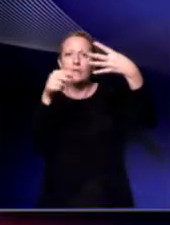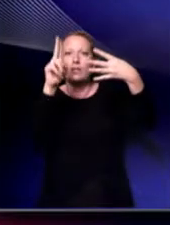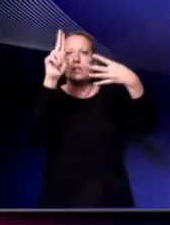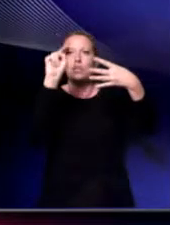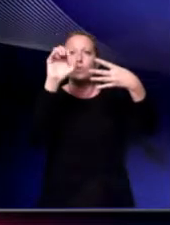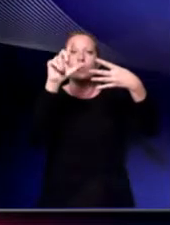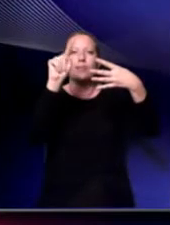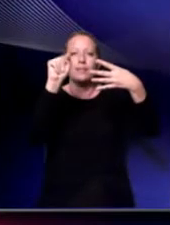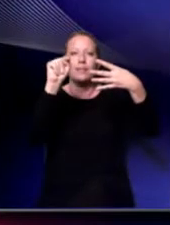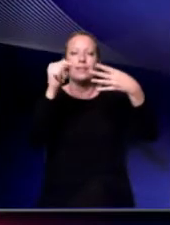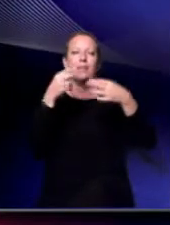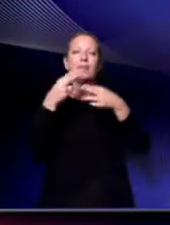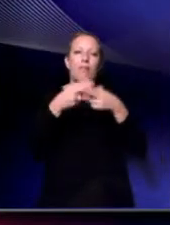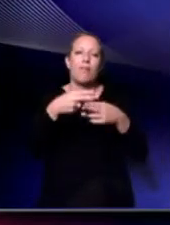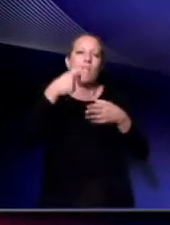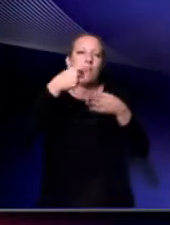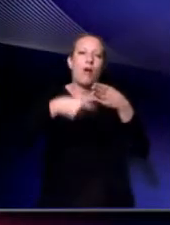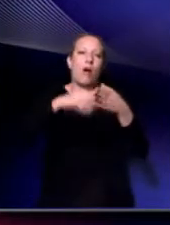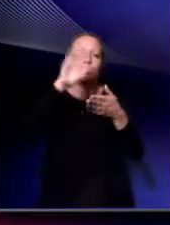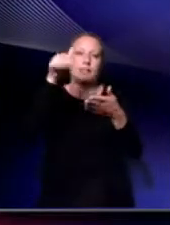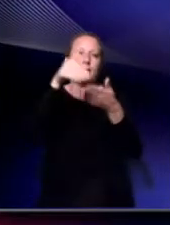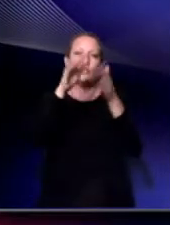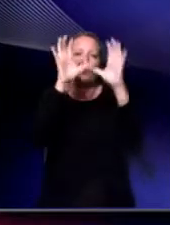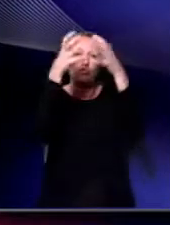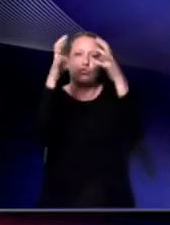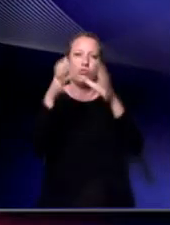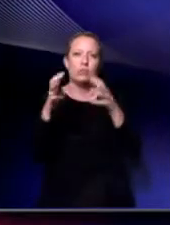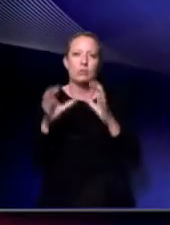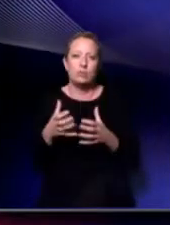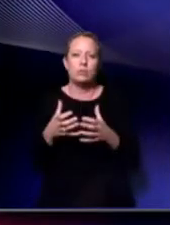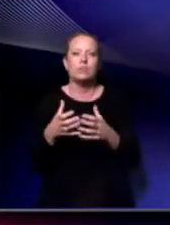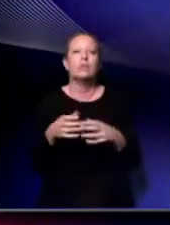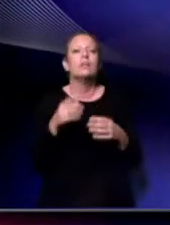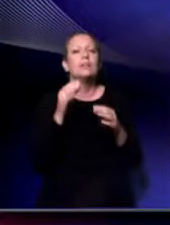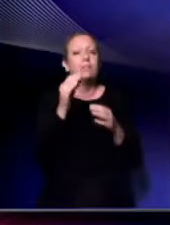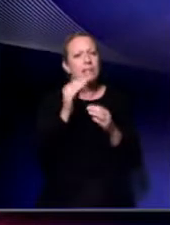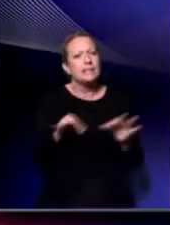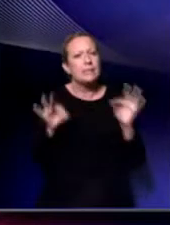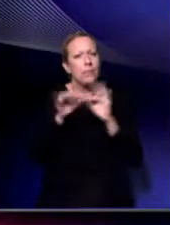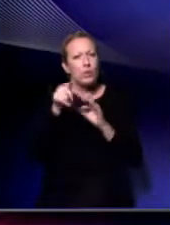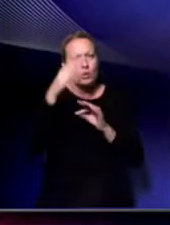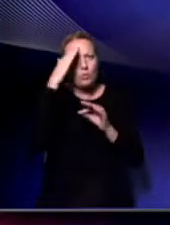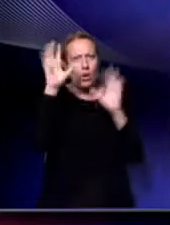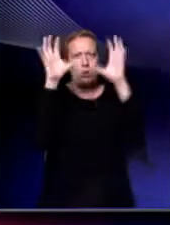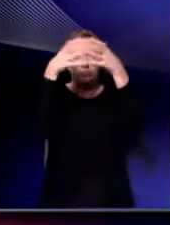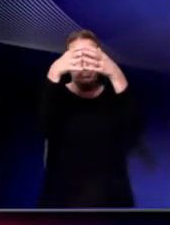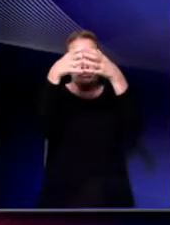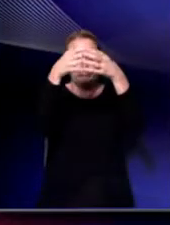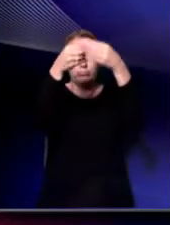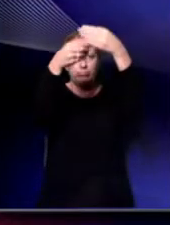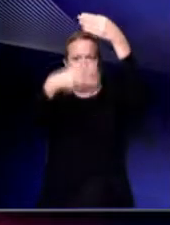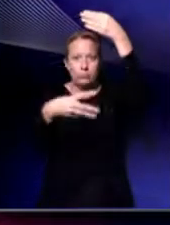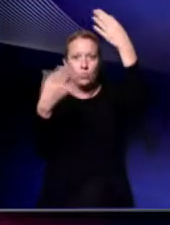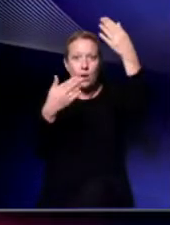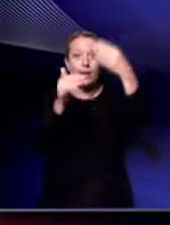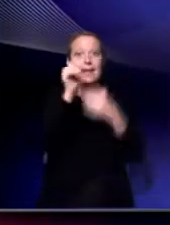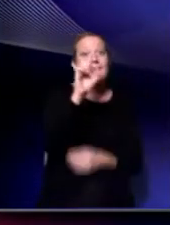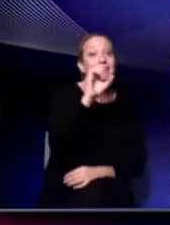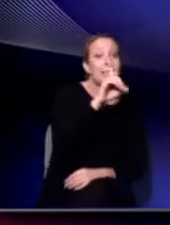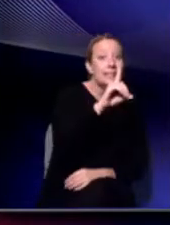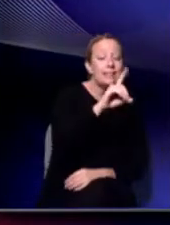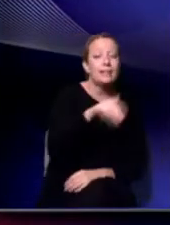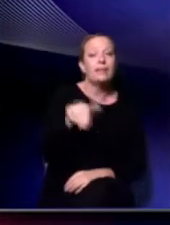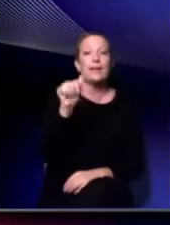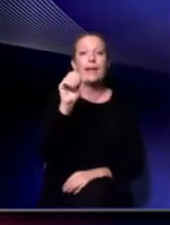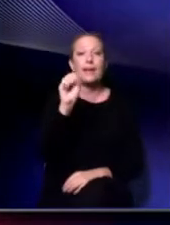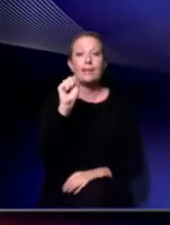centers. And that's important to understand, what does each unit represent? So we have an ASD unit, an ASB